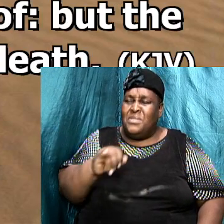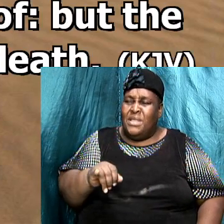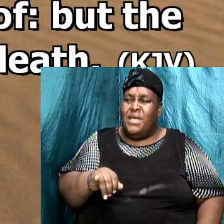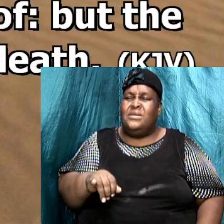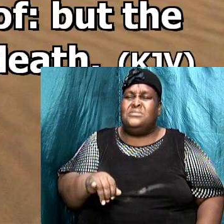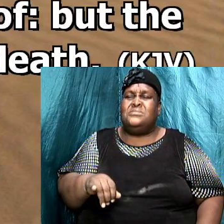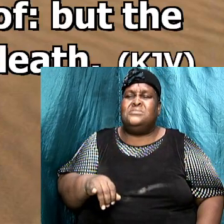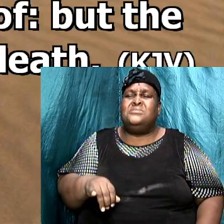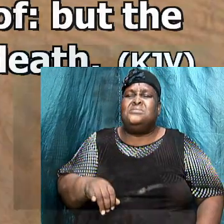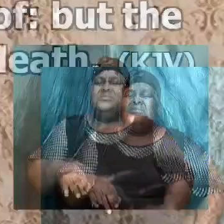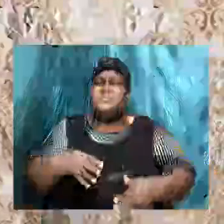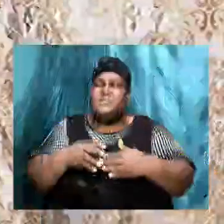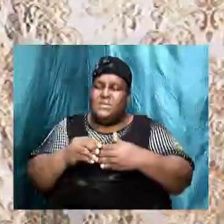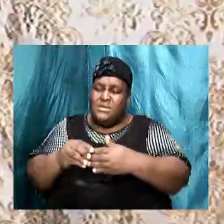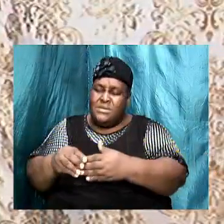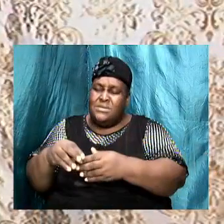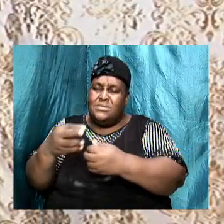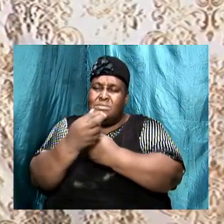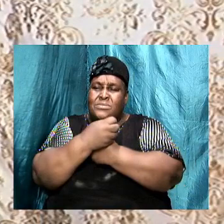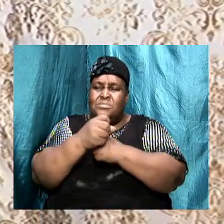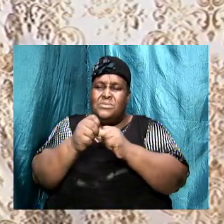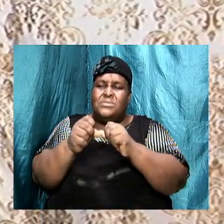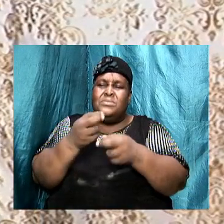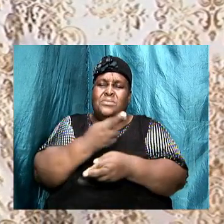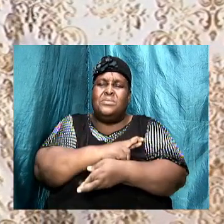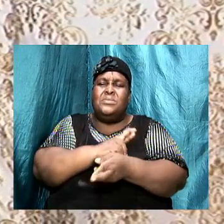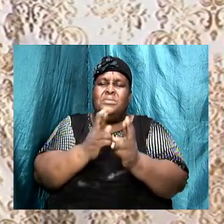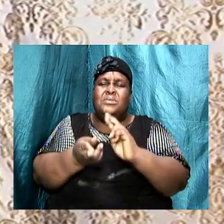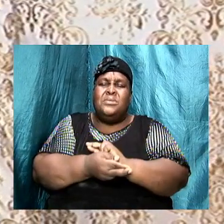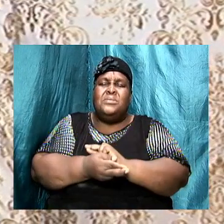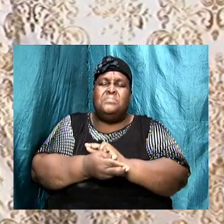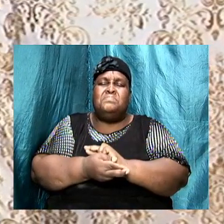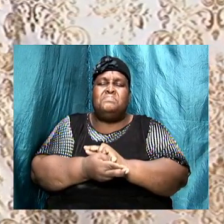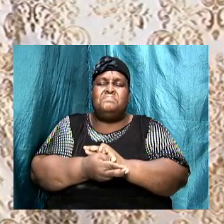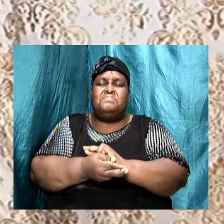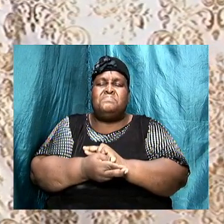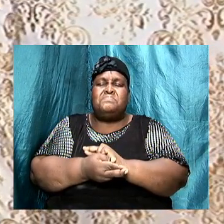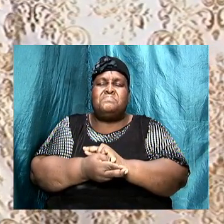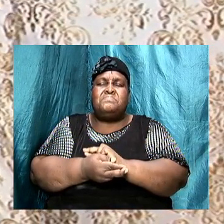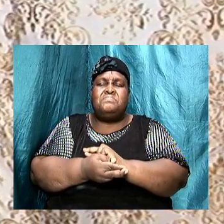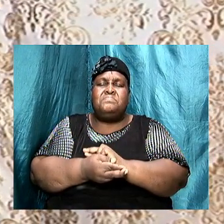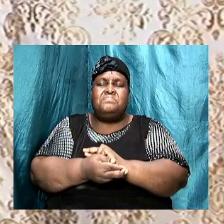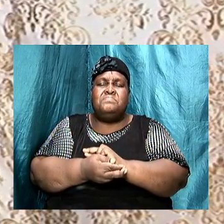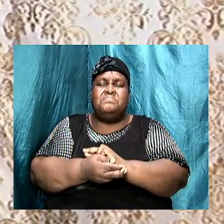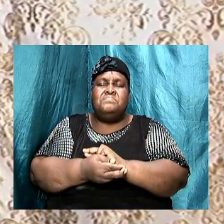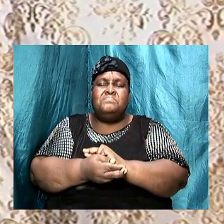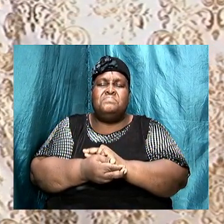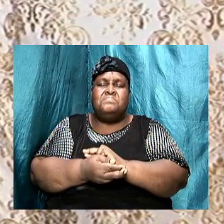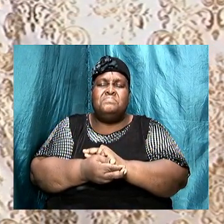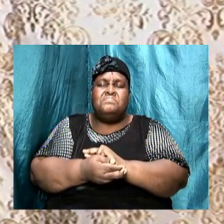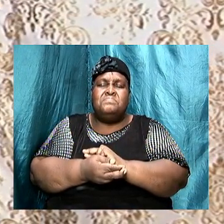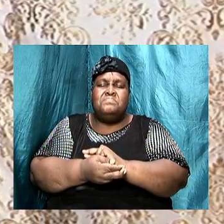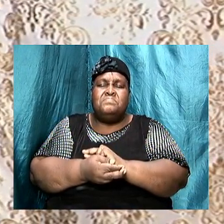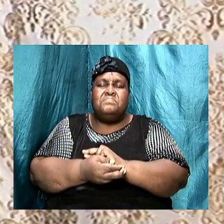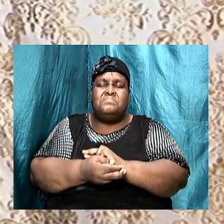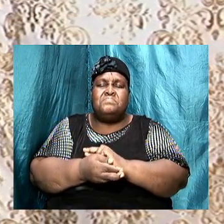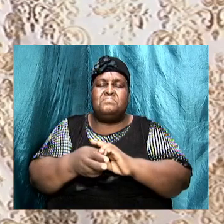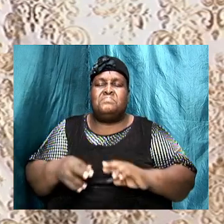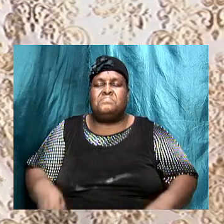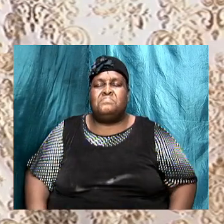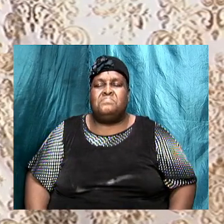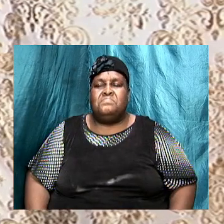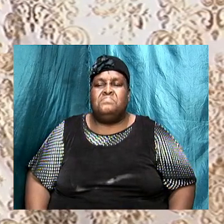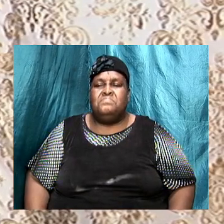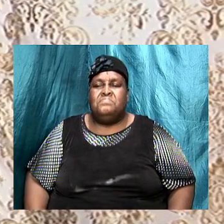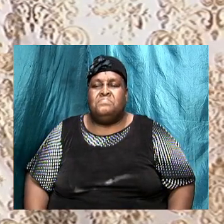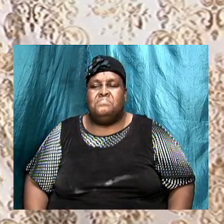that would lead to repentance. The scripture says godly sorrow worketh repentance to salvation, not to be repented